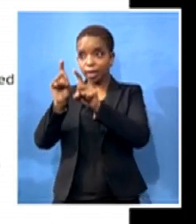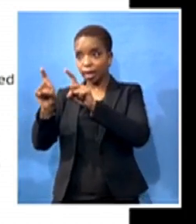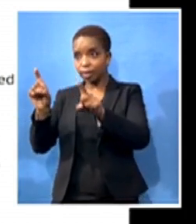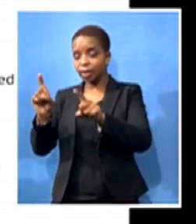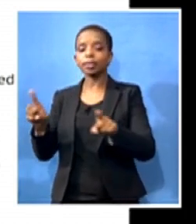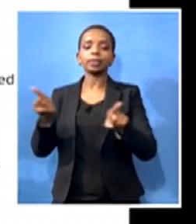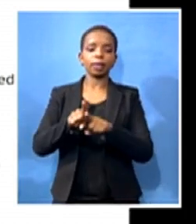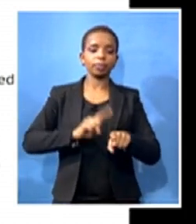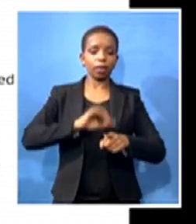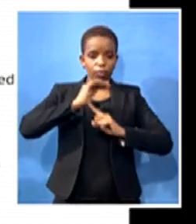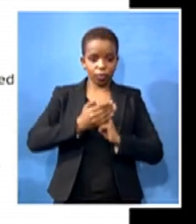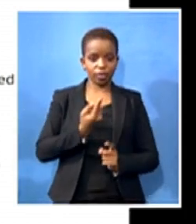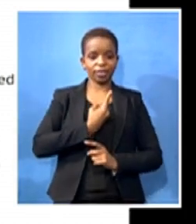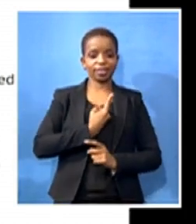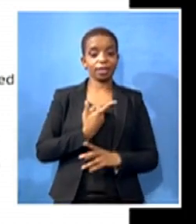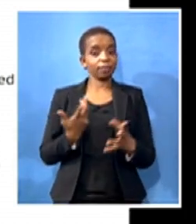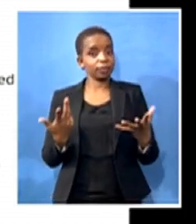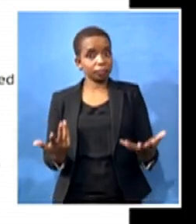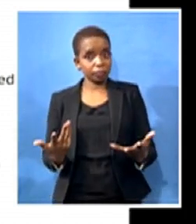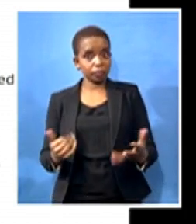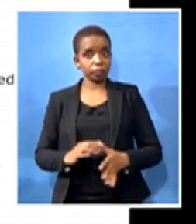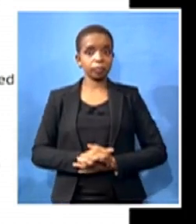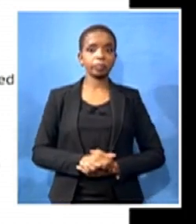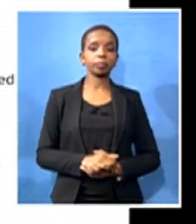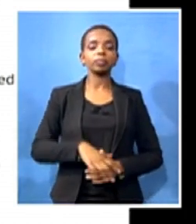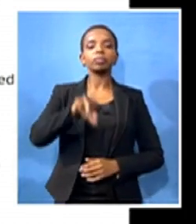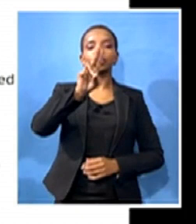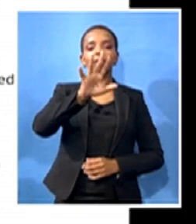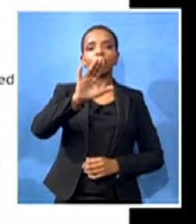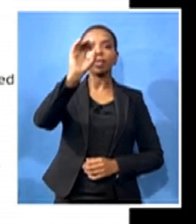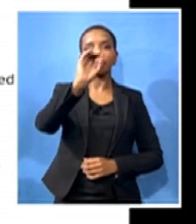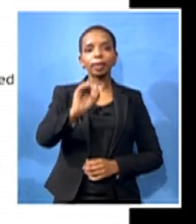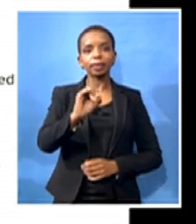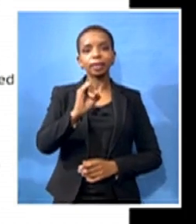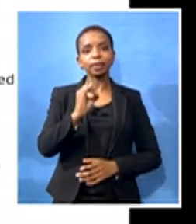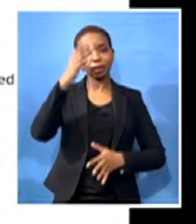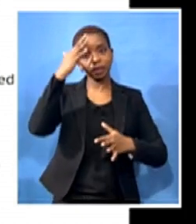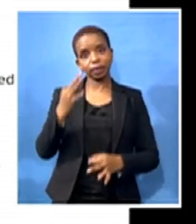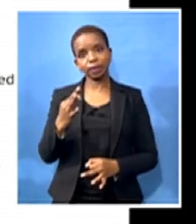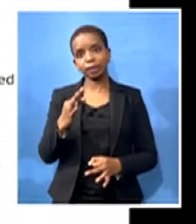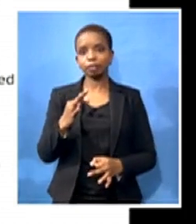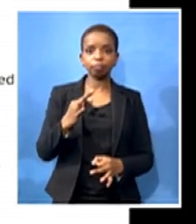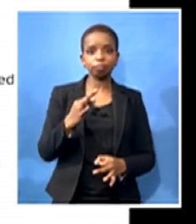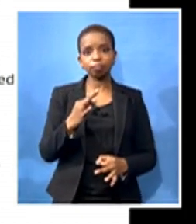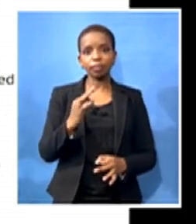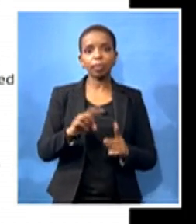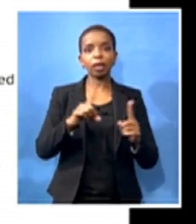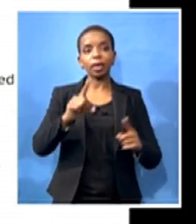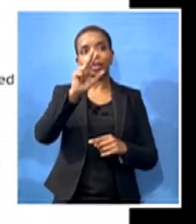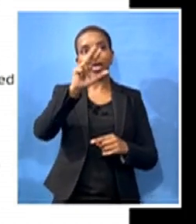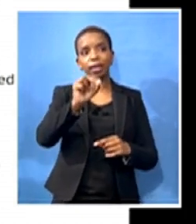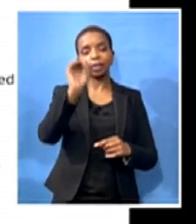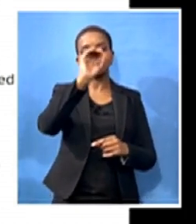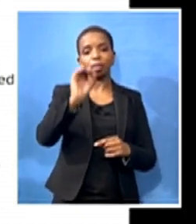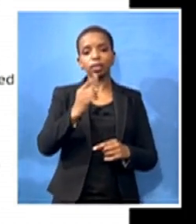26% were undecided, and only 8% would not sacrifice their human rights to prevent